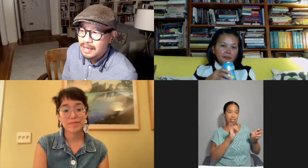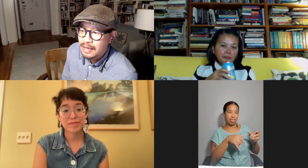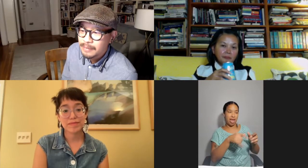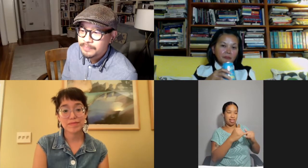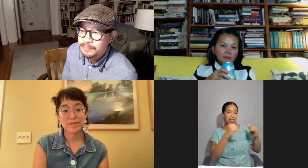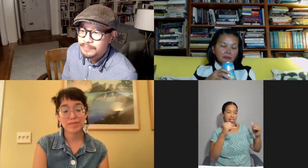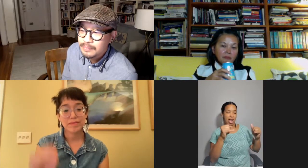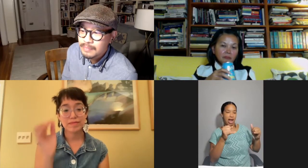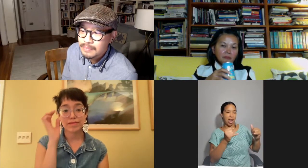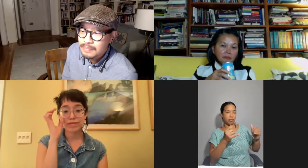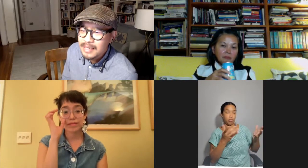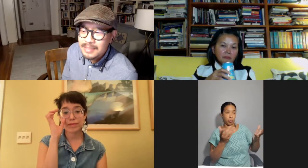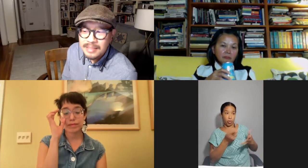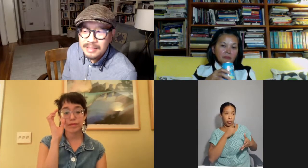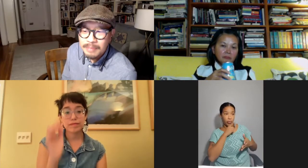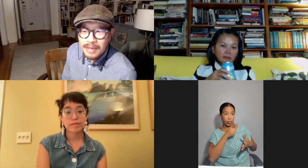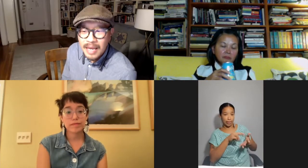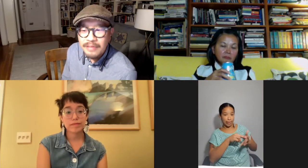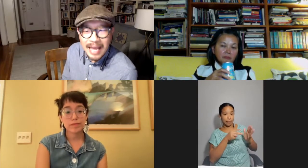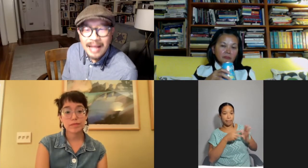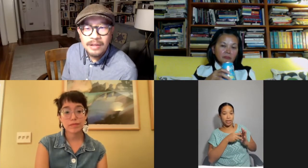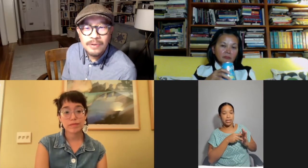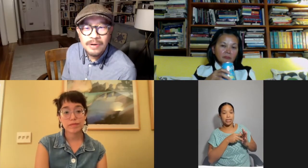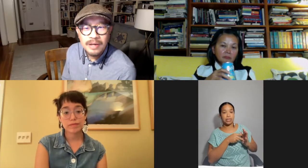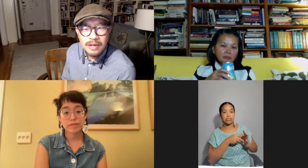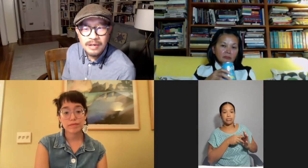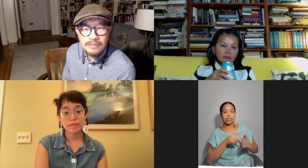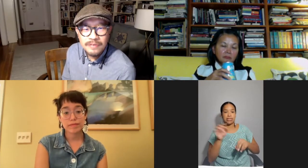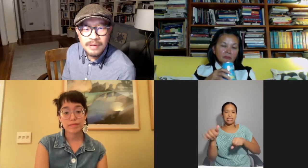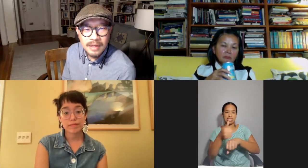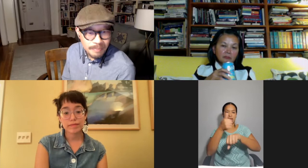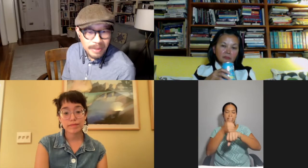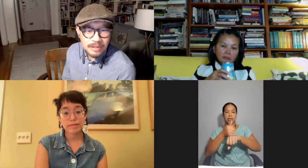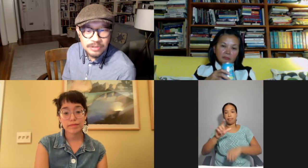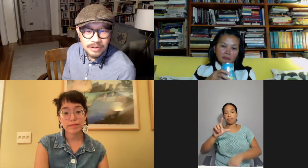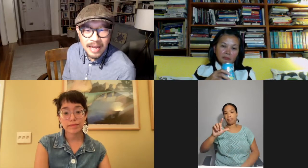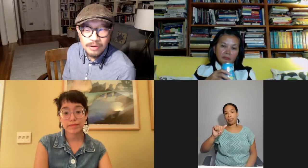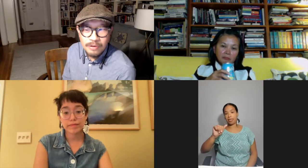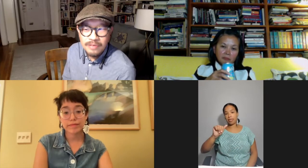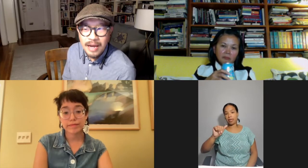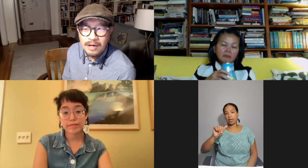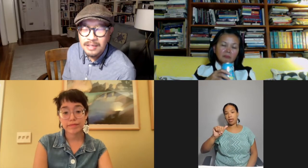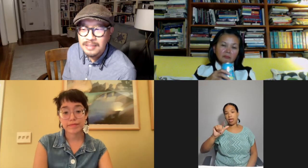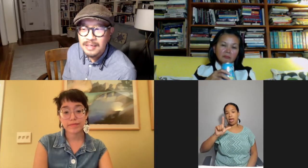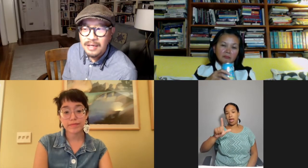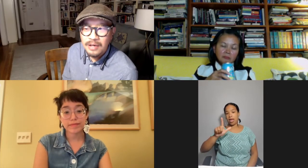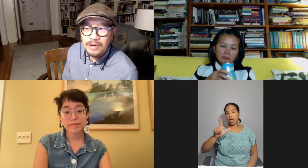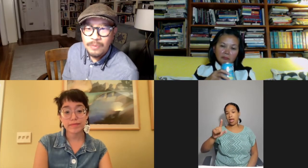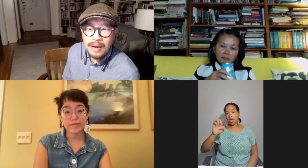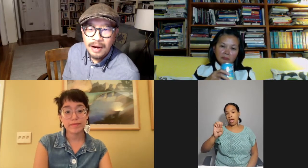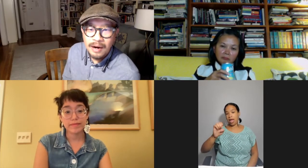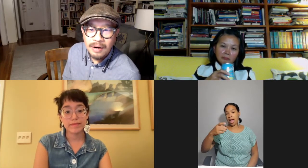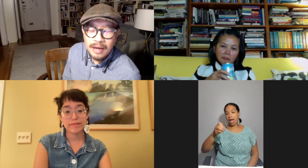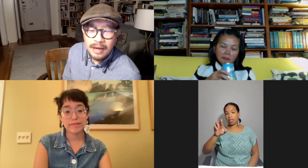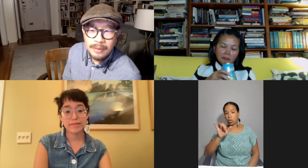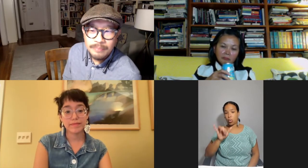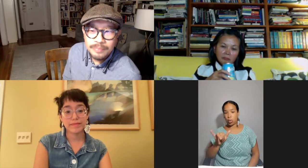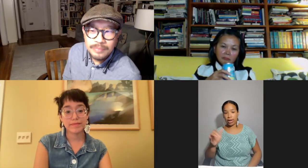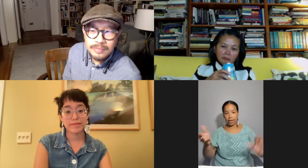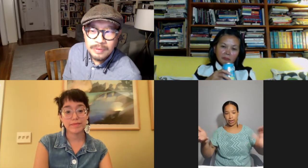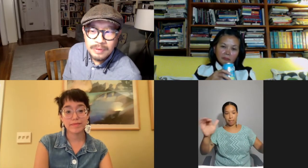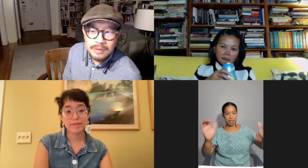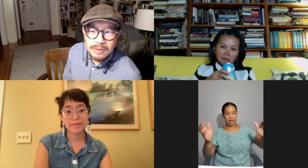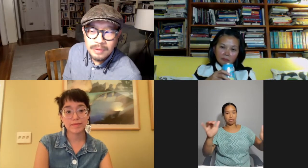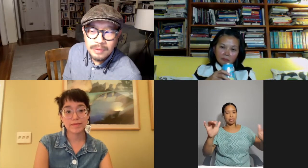is it sets up kind of an allegory of comparisons, or an allegory of hierarchies, where